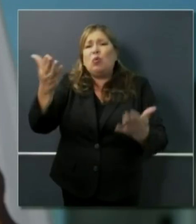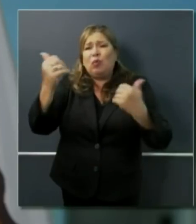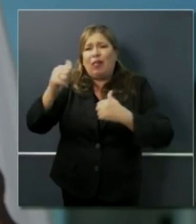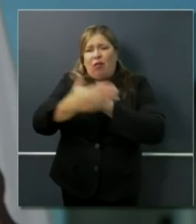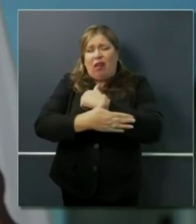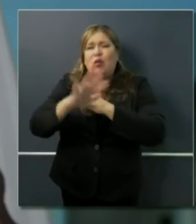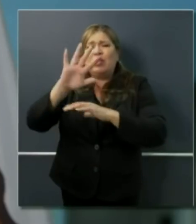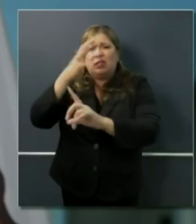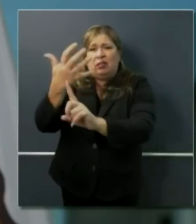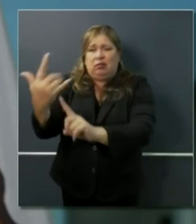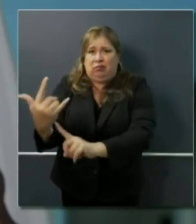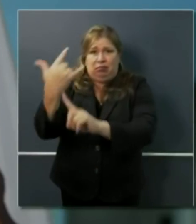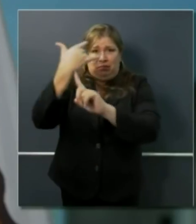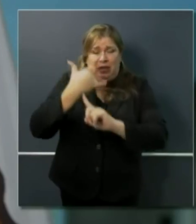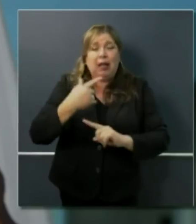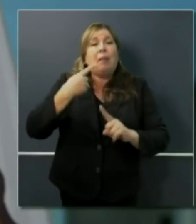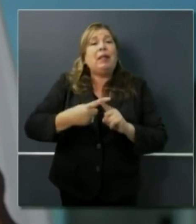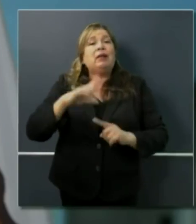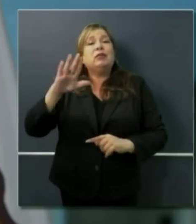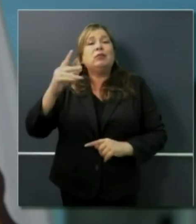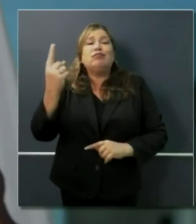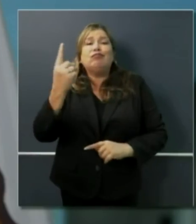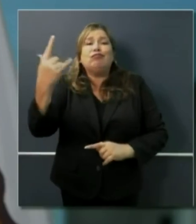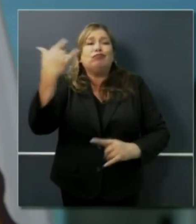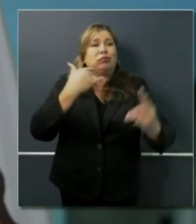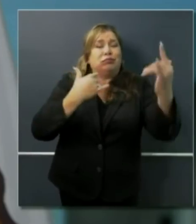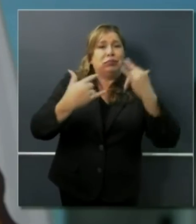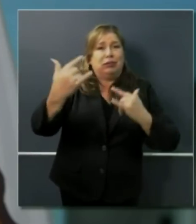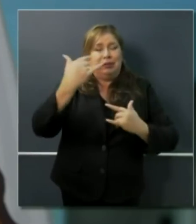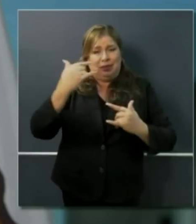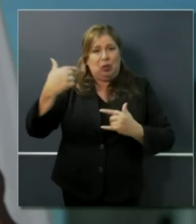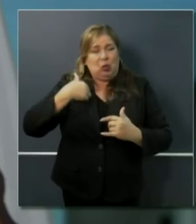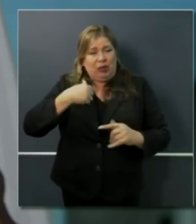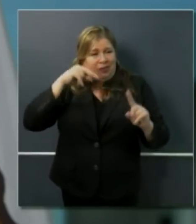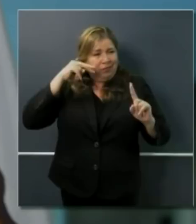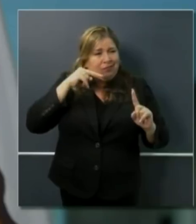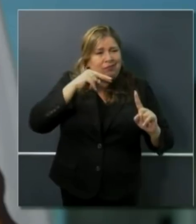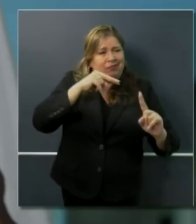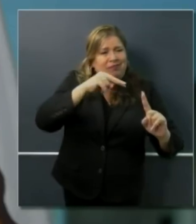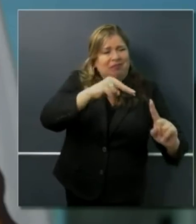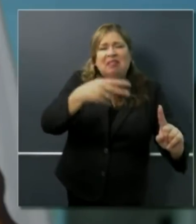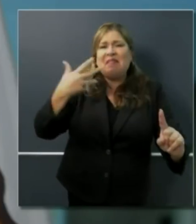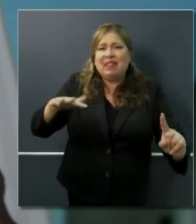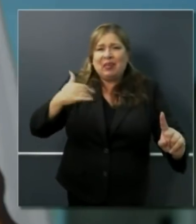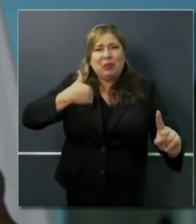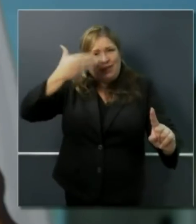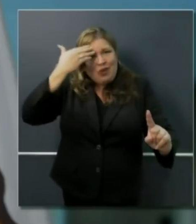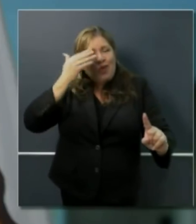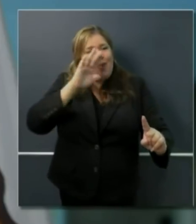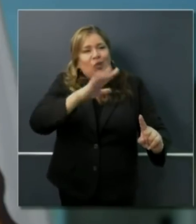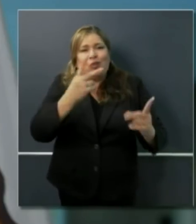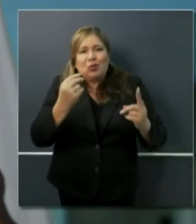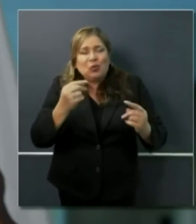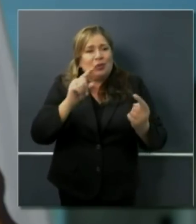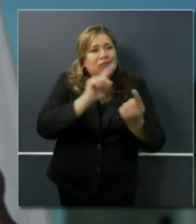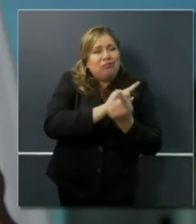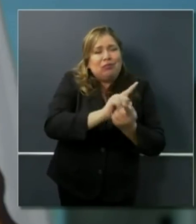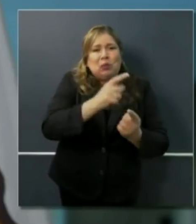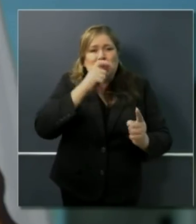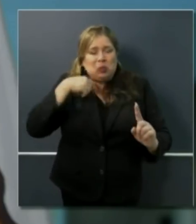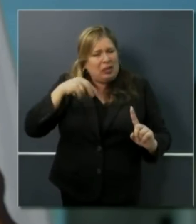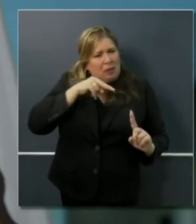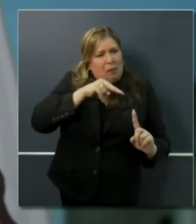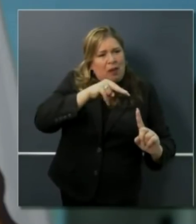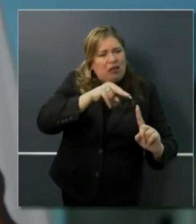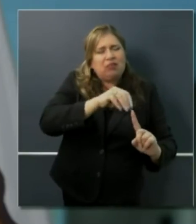flights, so that our health systems were aware of their movements and were monitoring their health. So we have